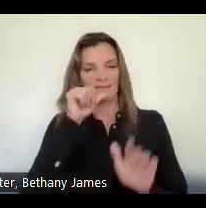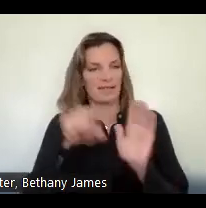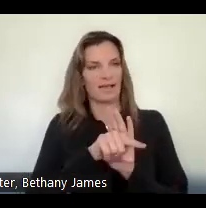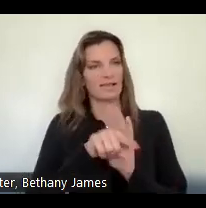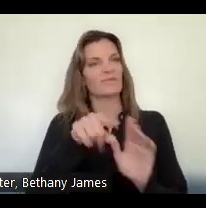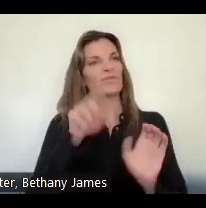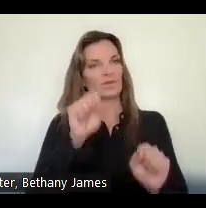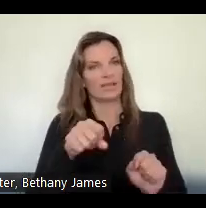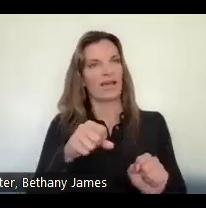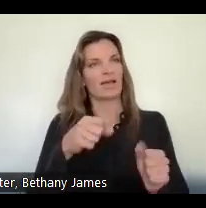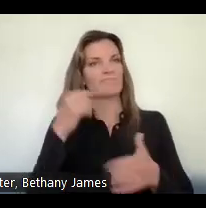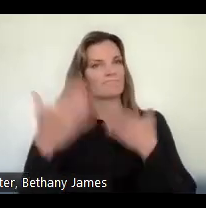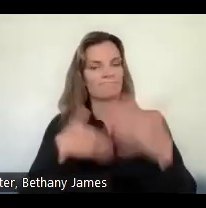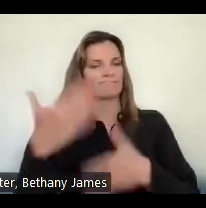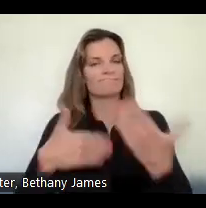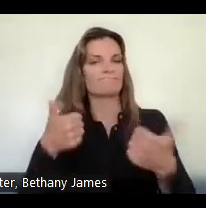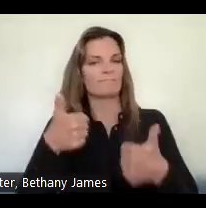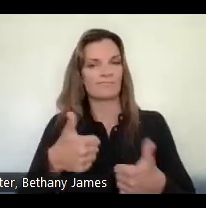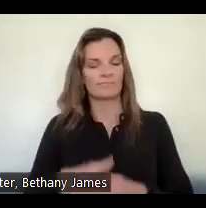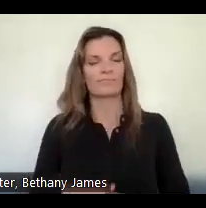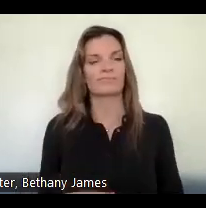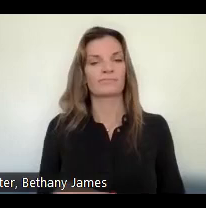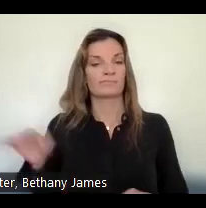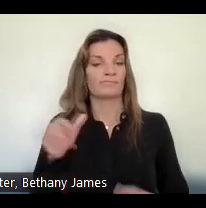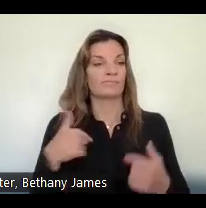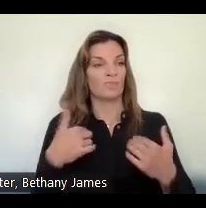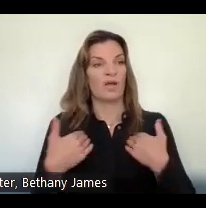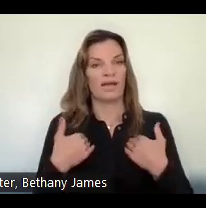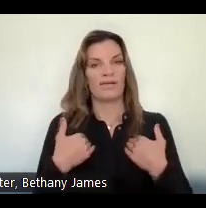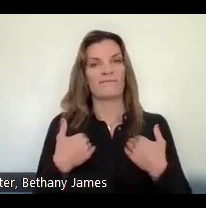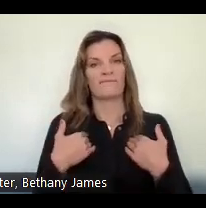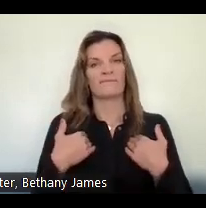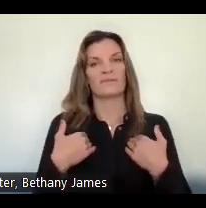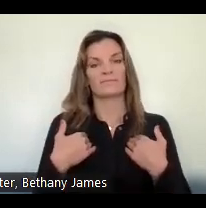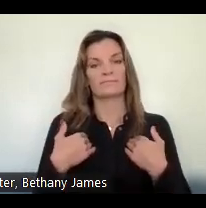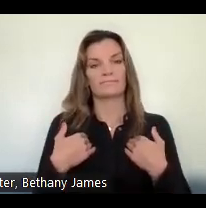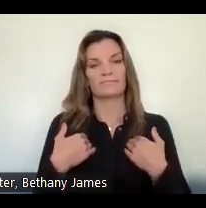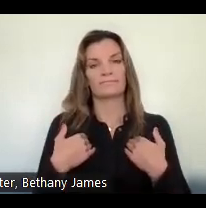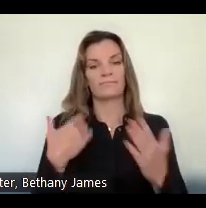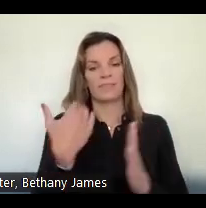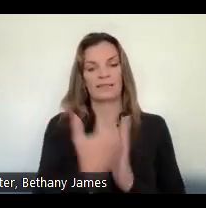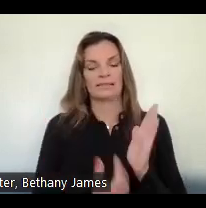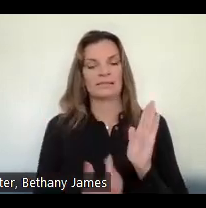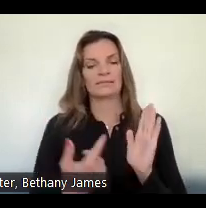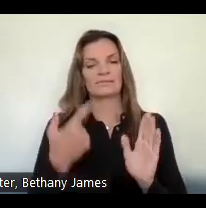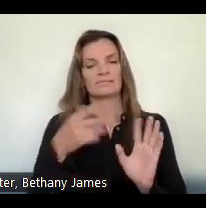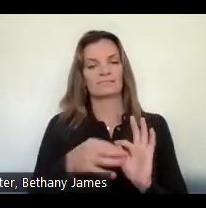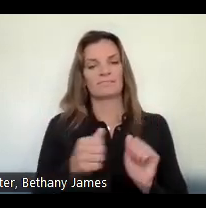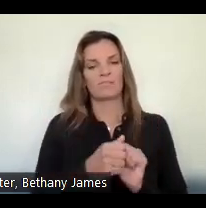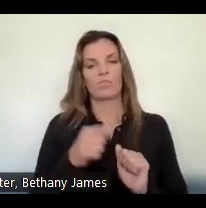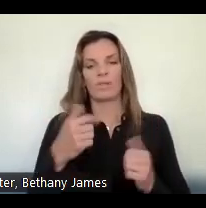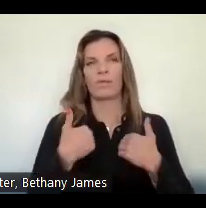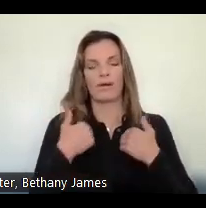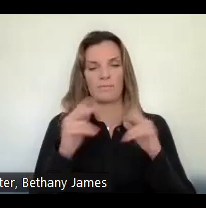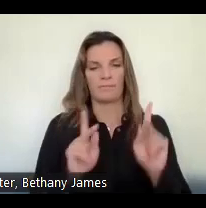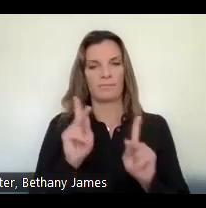be utilized. And also, we do have an actual listing that we use for, in particular, younger people,